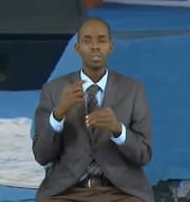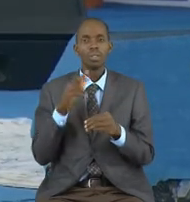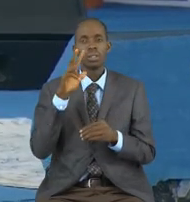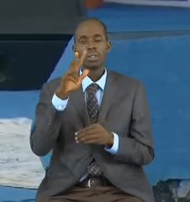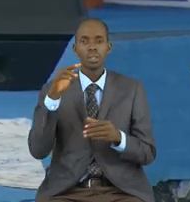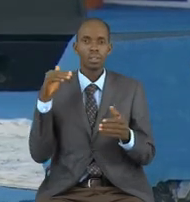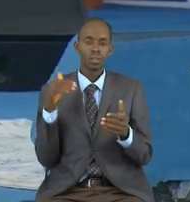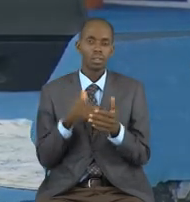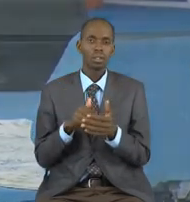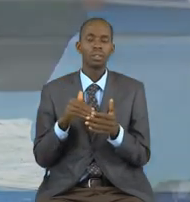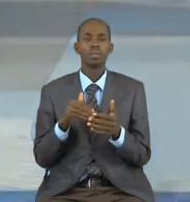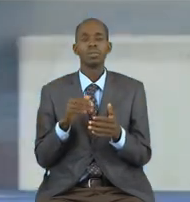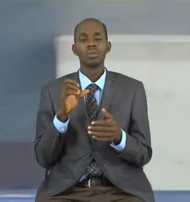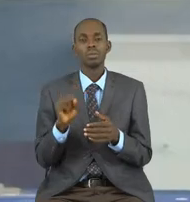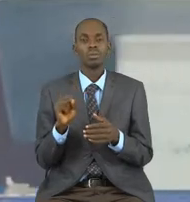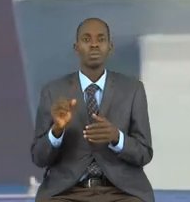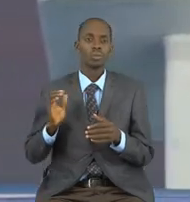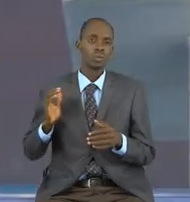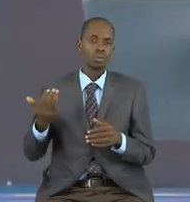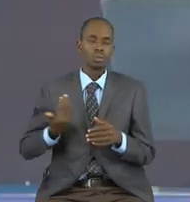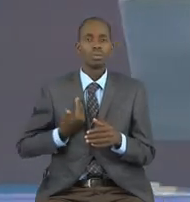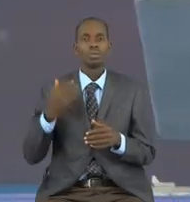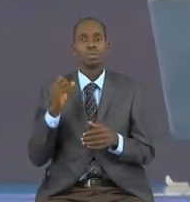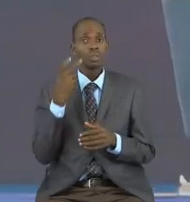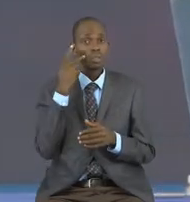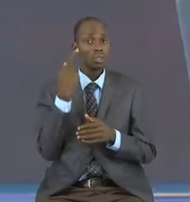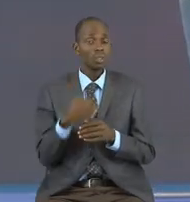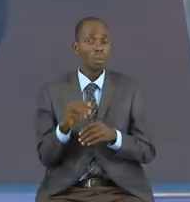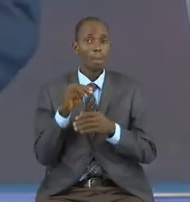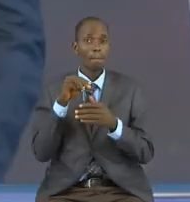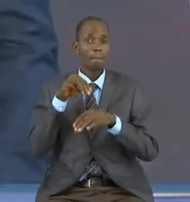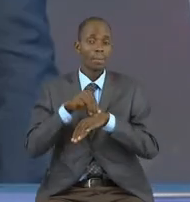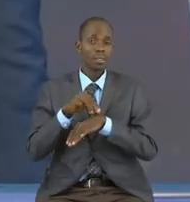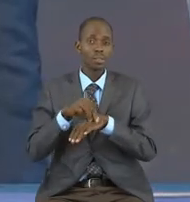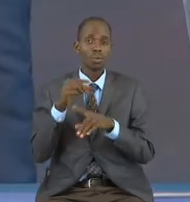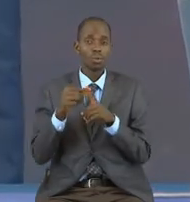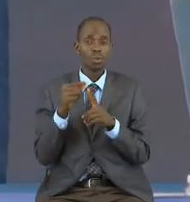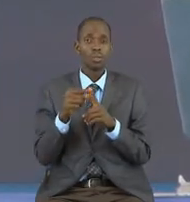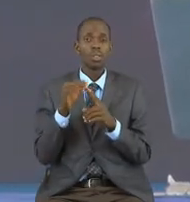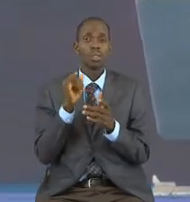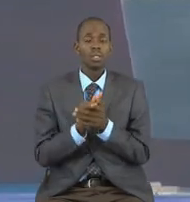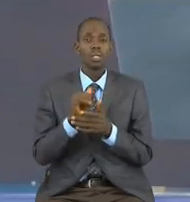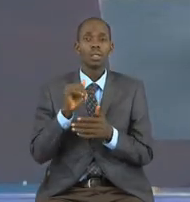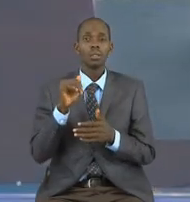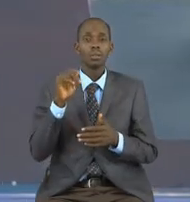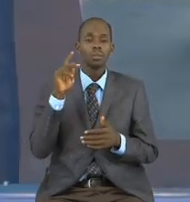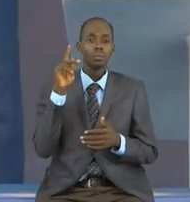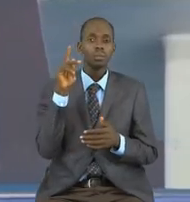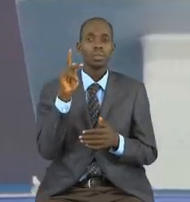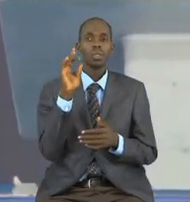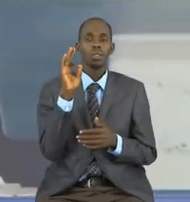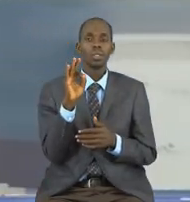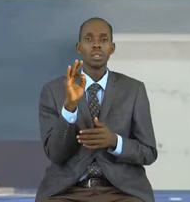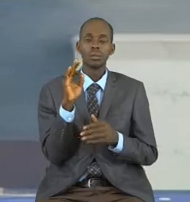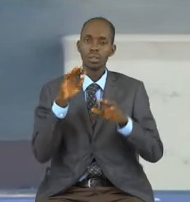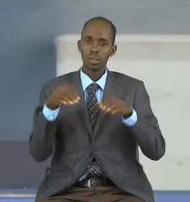the message that Peter gave on that first day? He pointed at them. You know, some people say, I don't